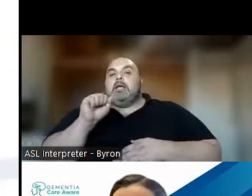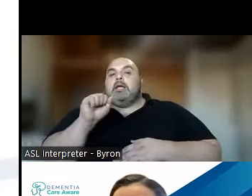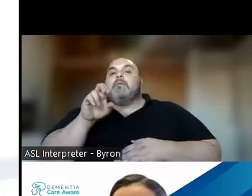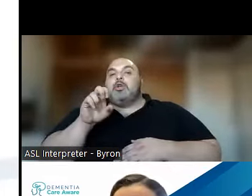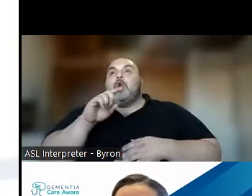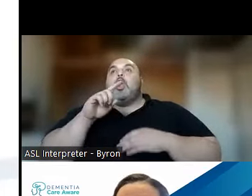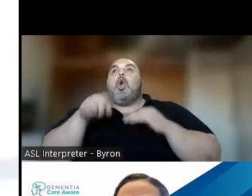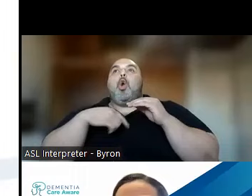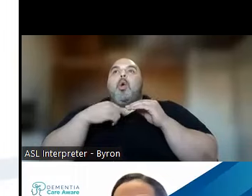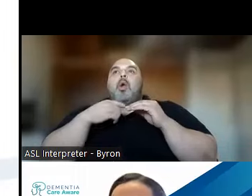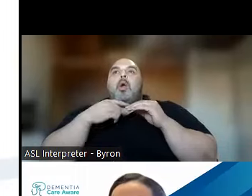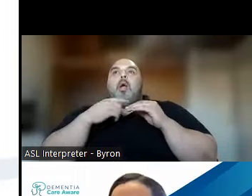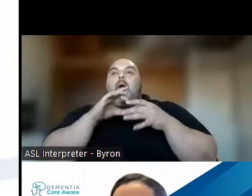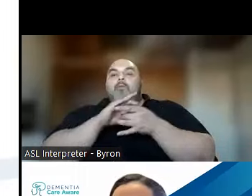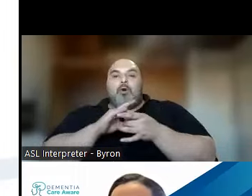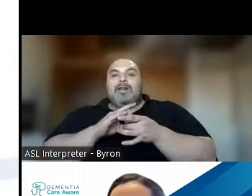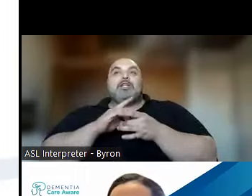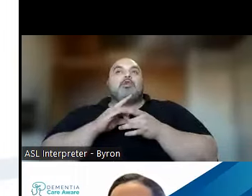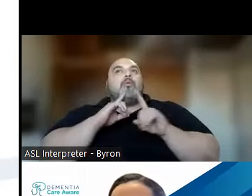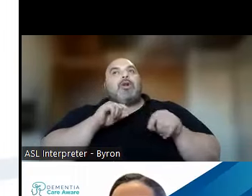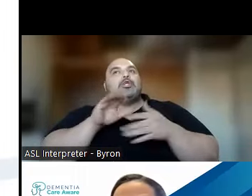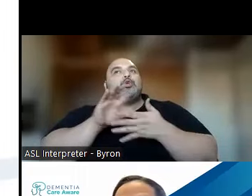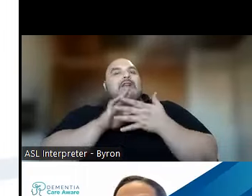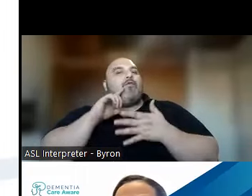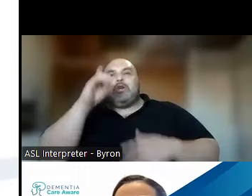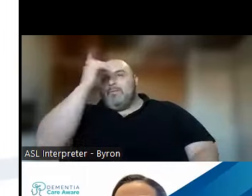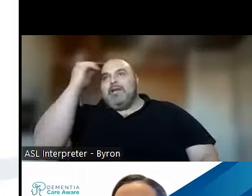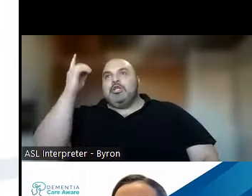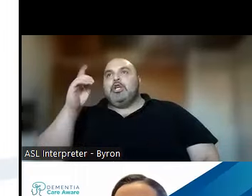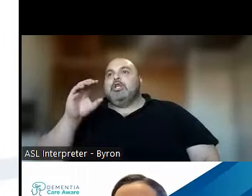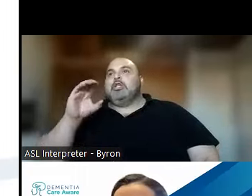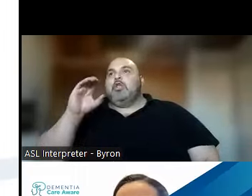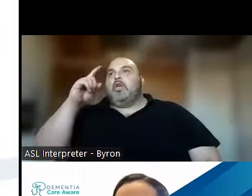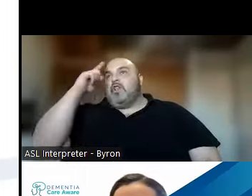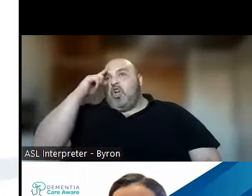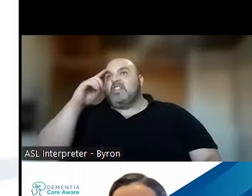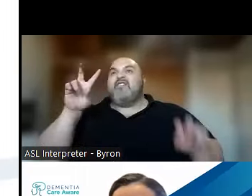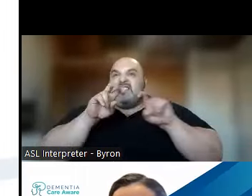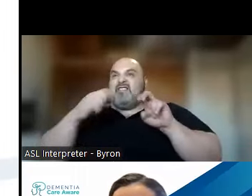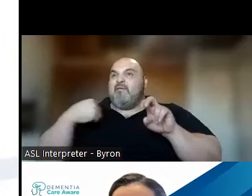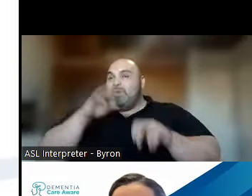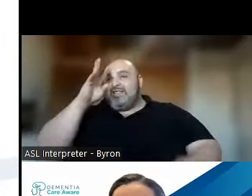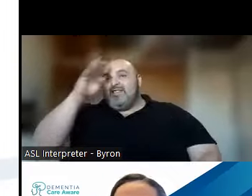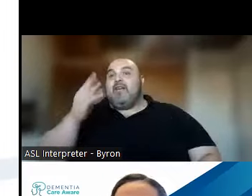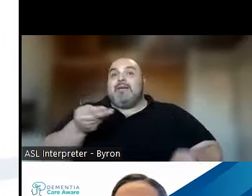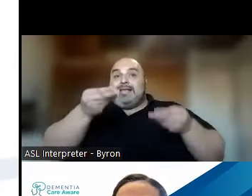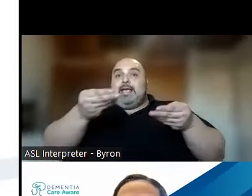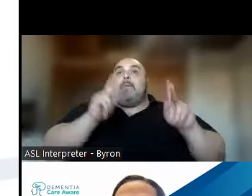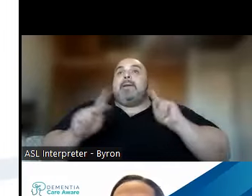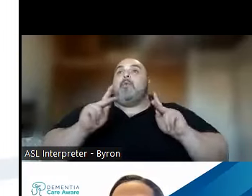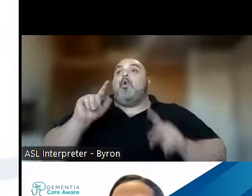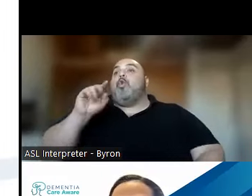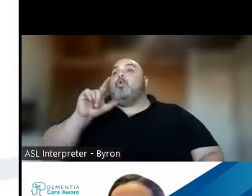reporting screening for dementia. So the cognitive health assessment that we've developed and gives people the tools to do that